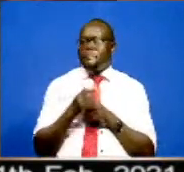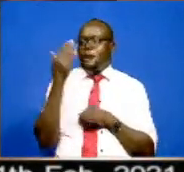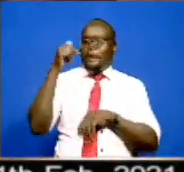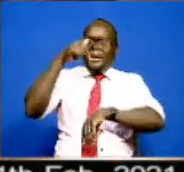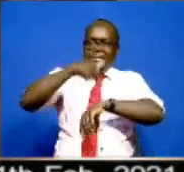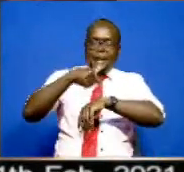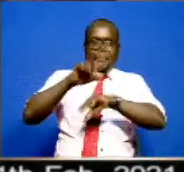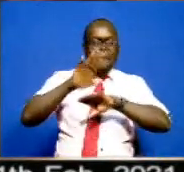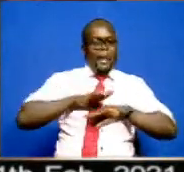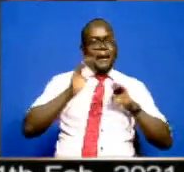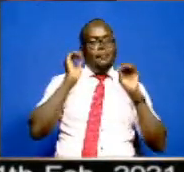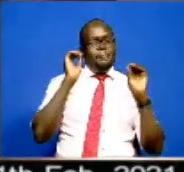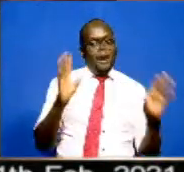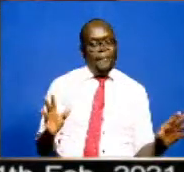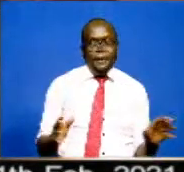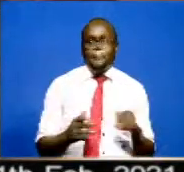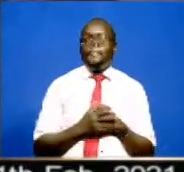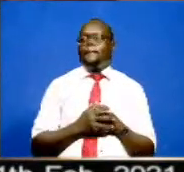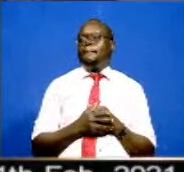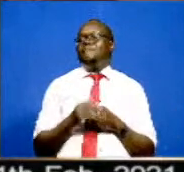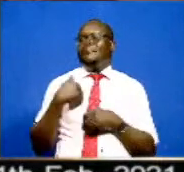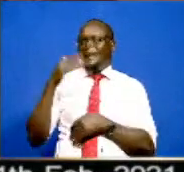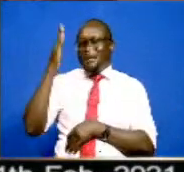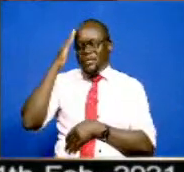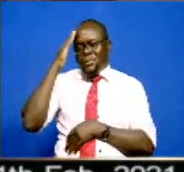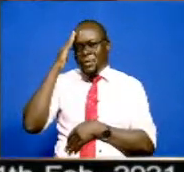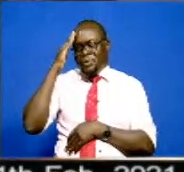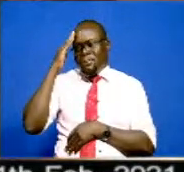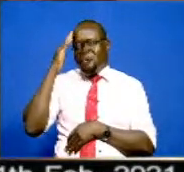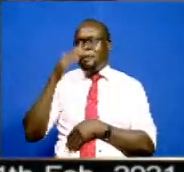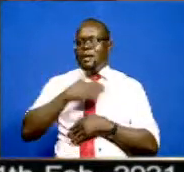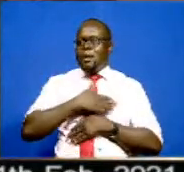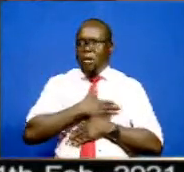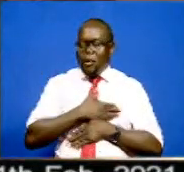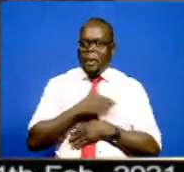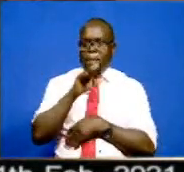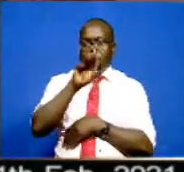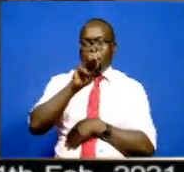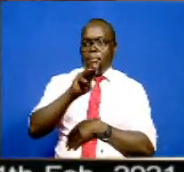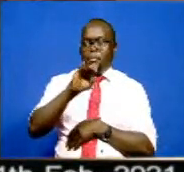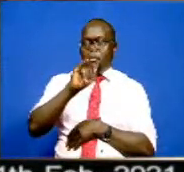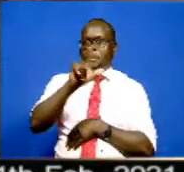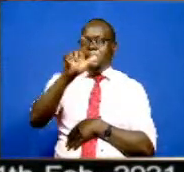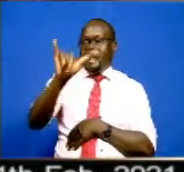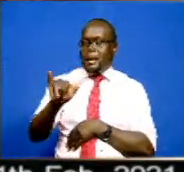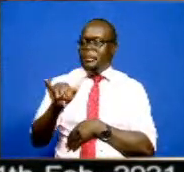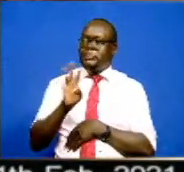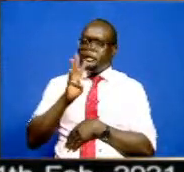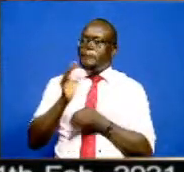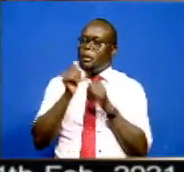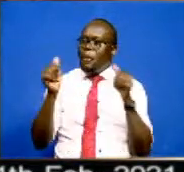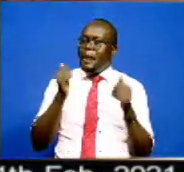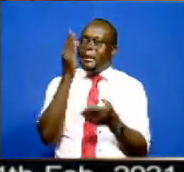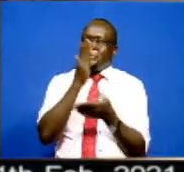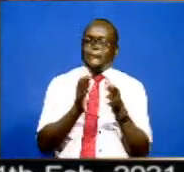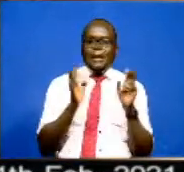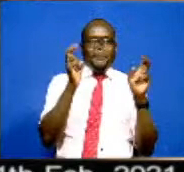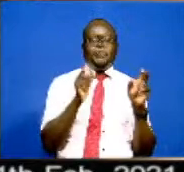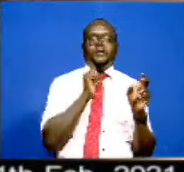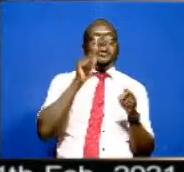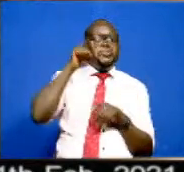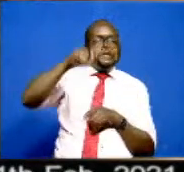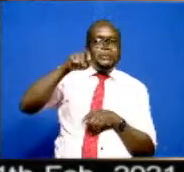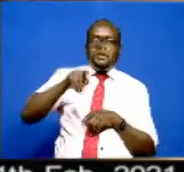constraint, Honourable Speaker, I think even Honourable Millie had just spoken very well, Honourable Speaker. Some issues here, you don't have